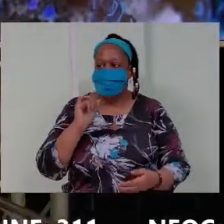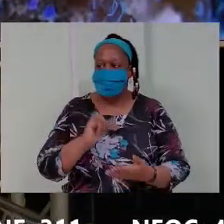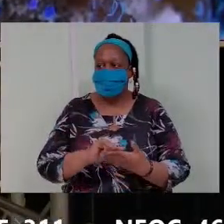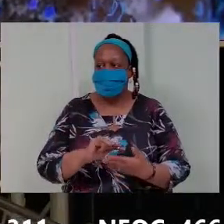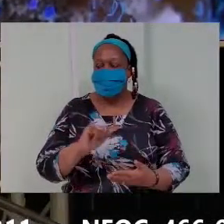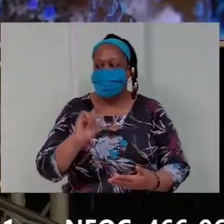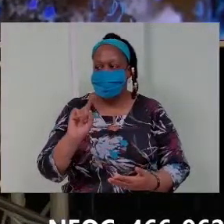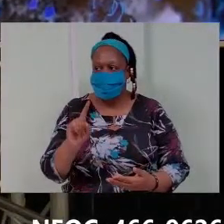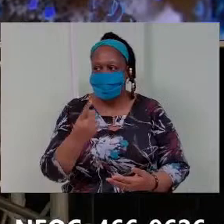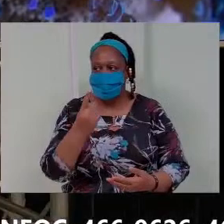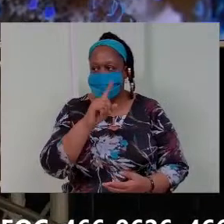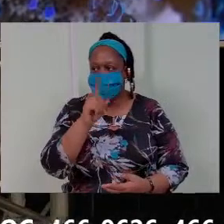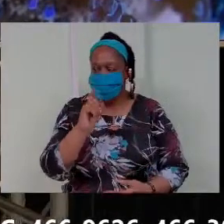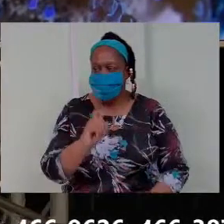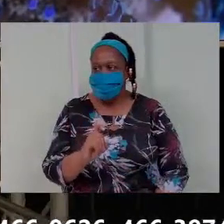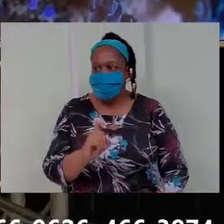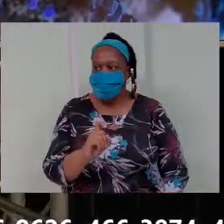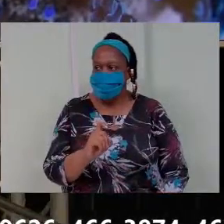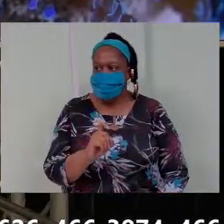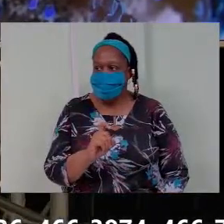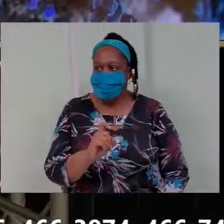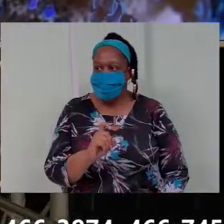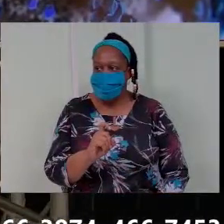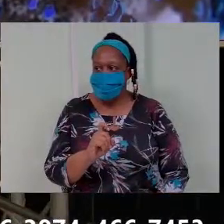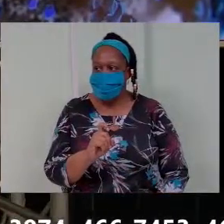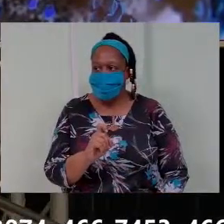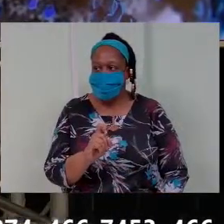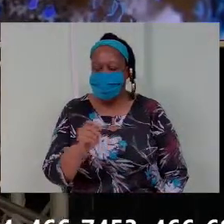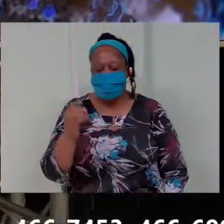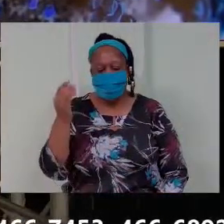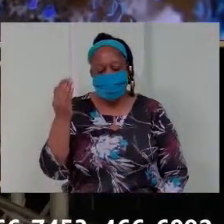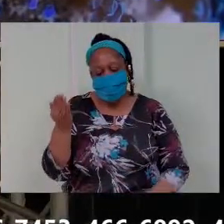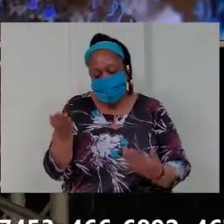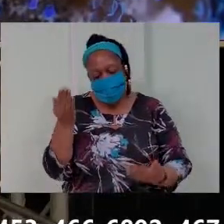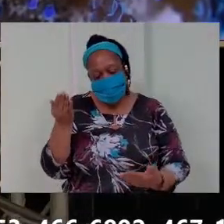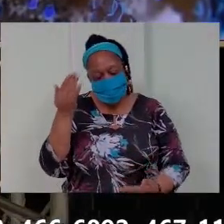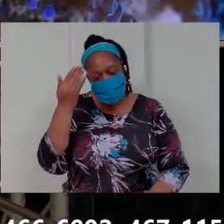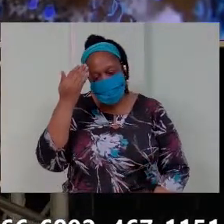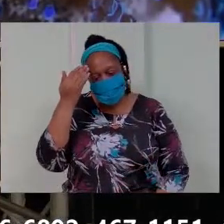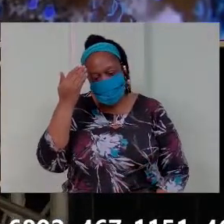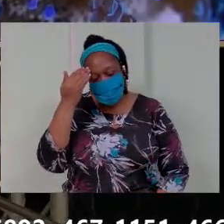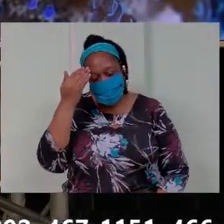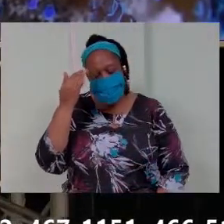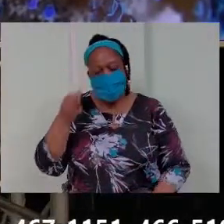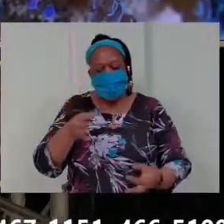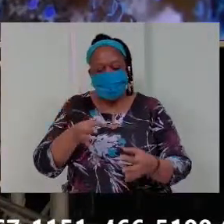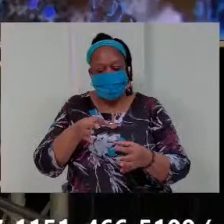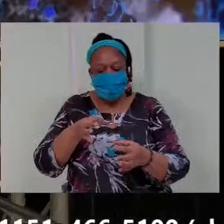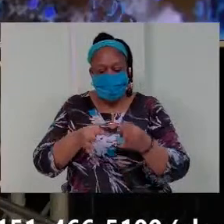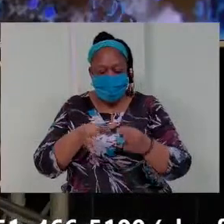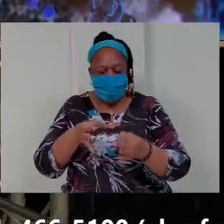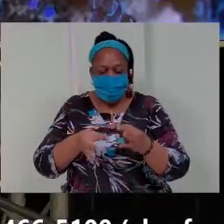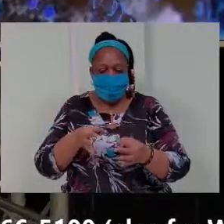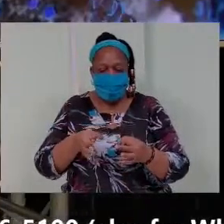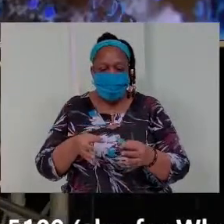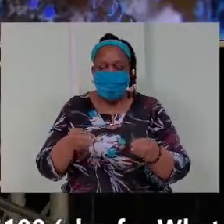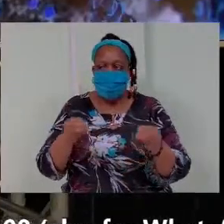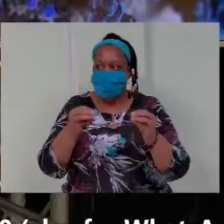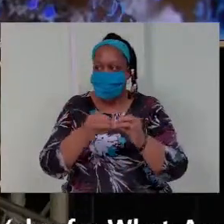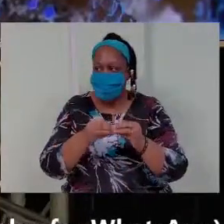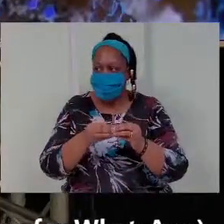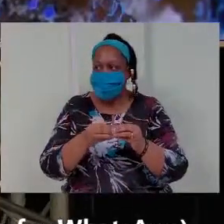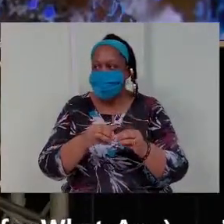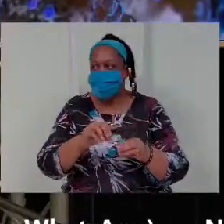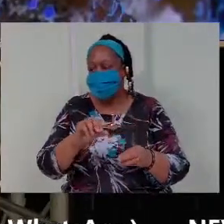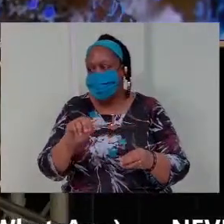current in that question was whether or not we thought other healthcare workers became exposed. And what you have to understand that that healthcare worker was also